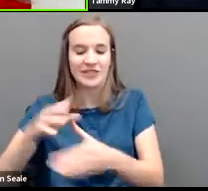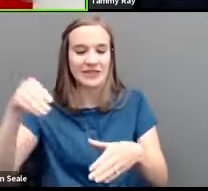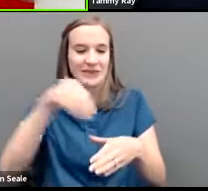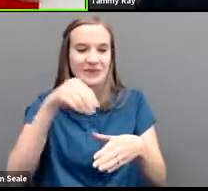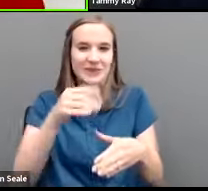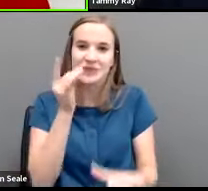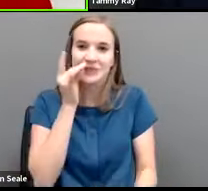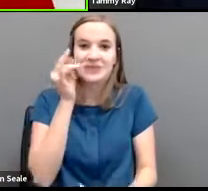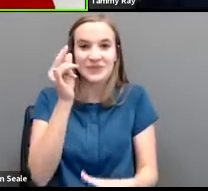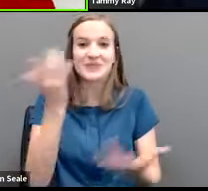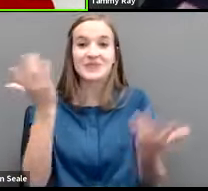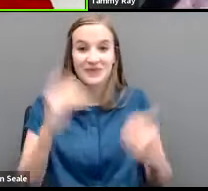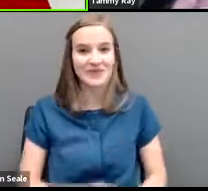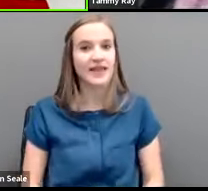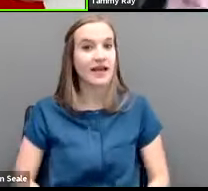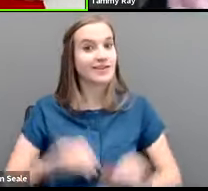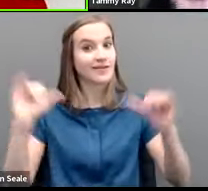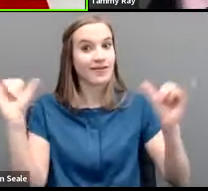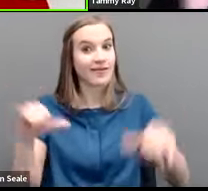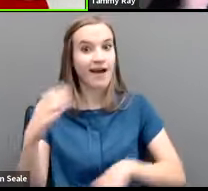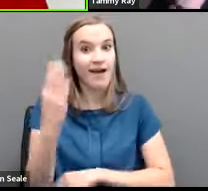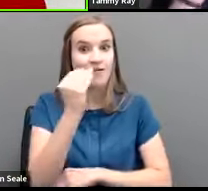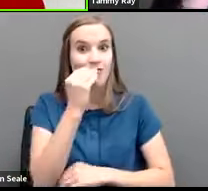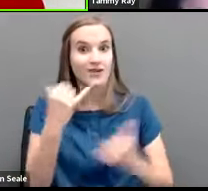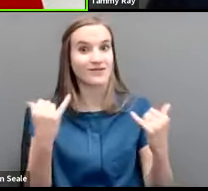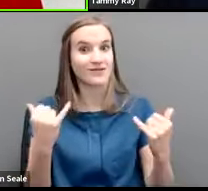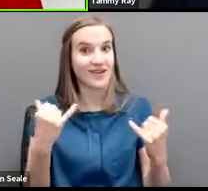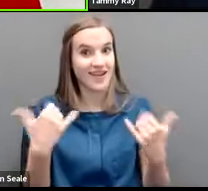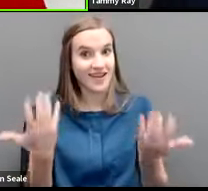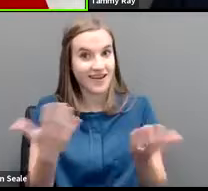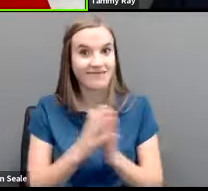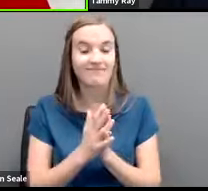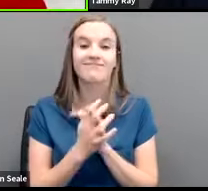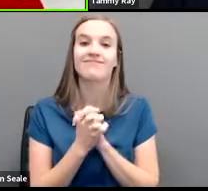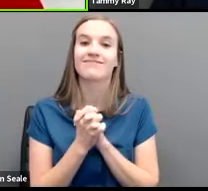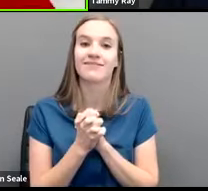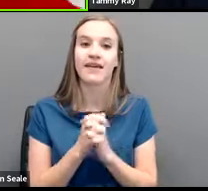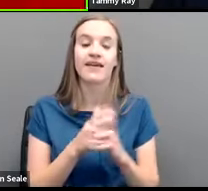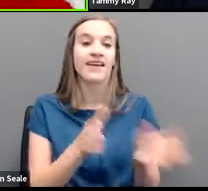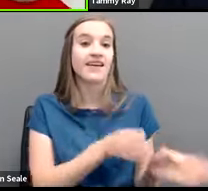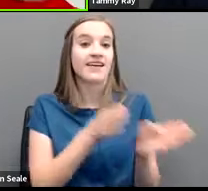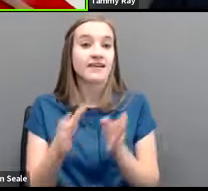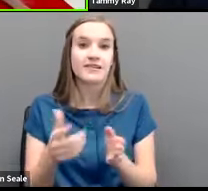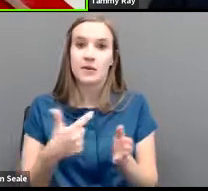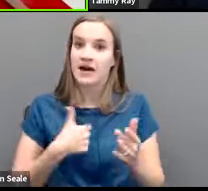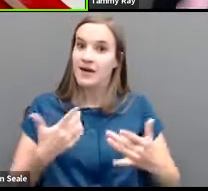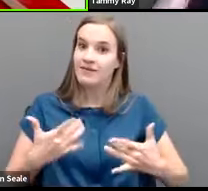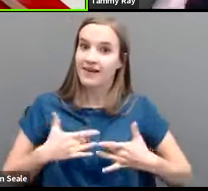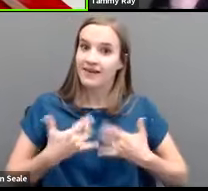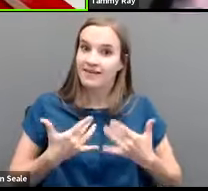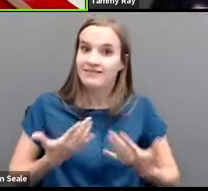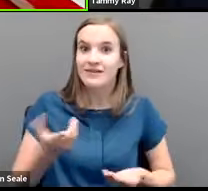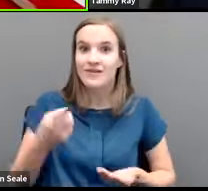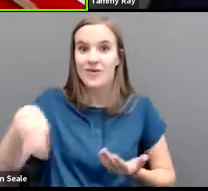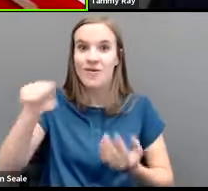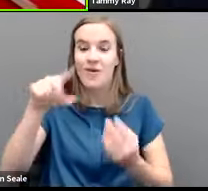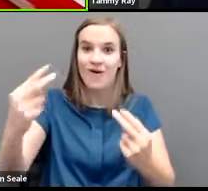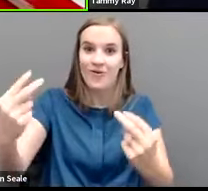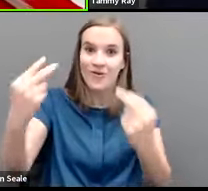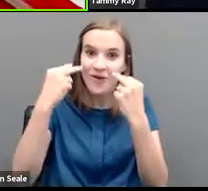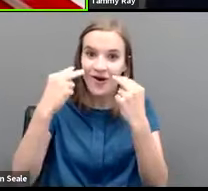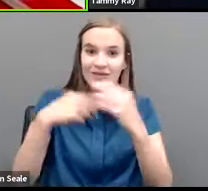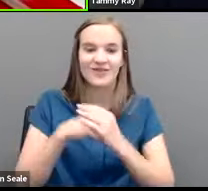So that's what we're having for lunch today. Really excited to have you guys join us while we talk a little